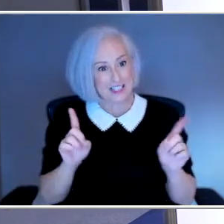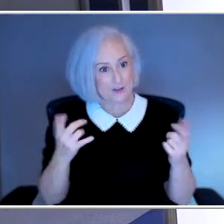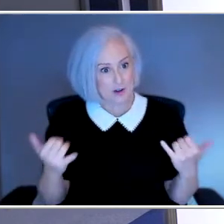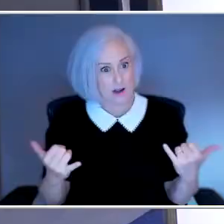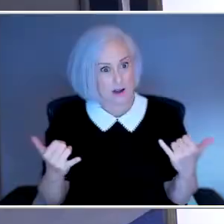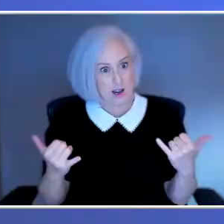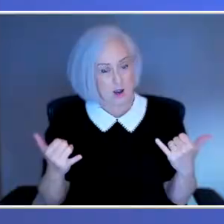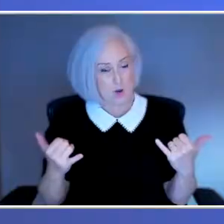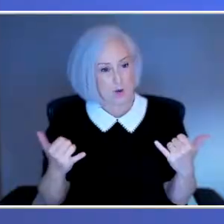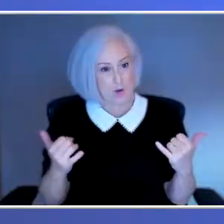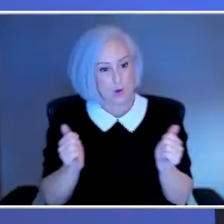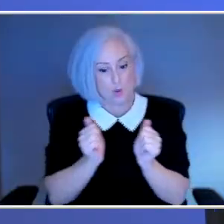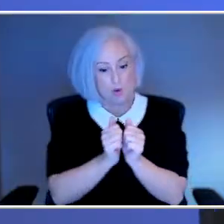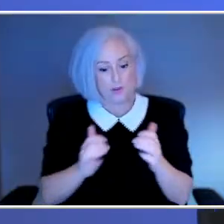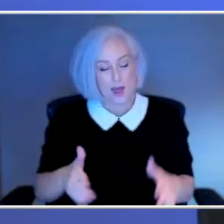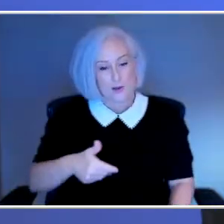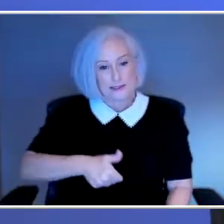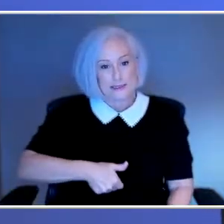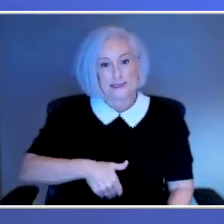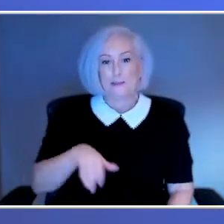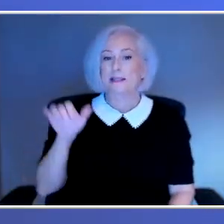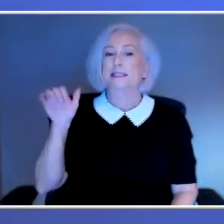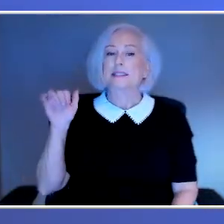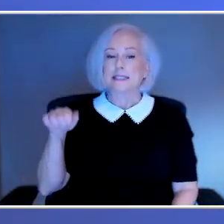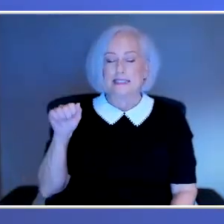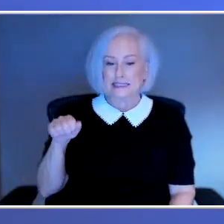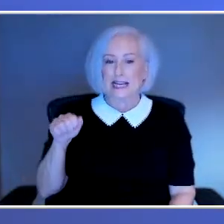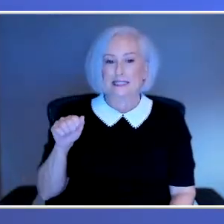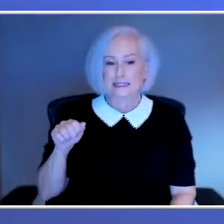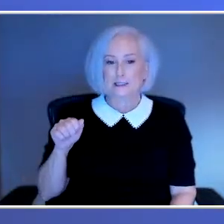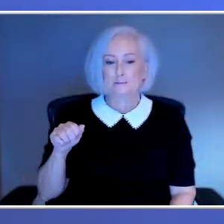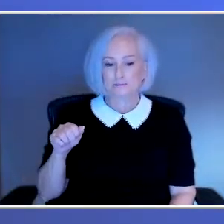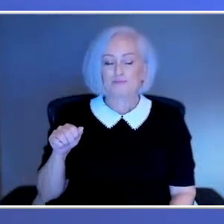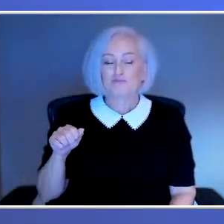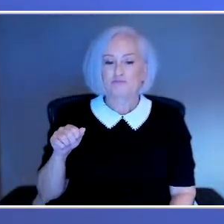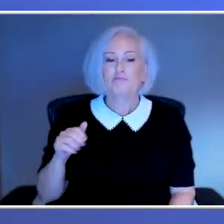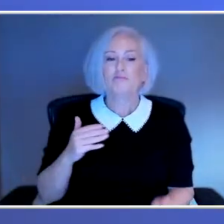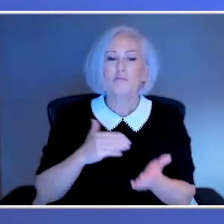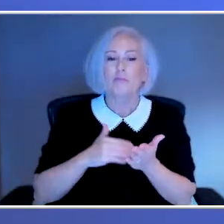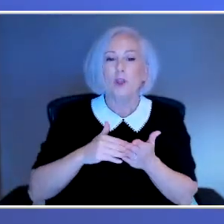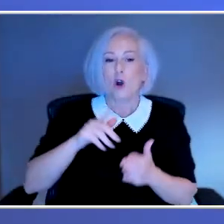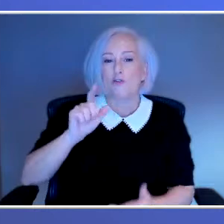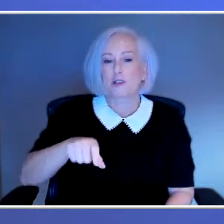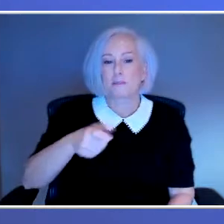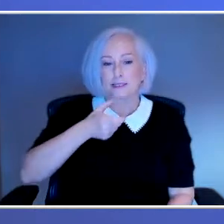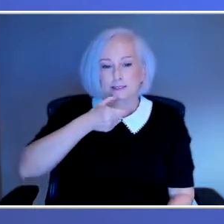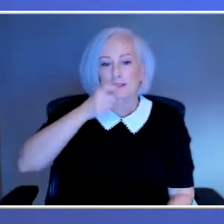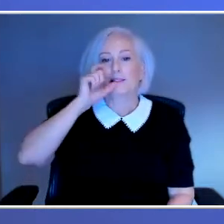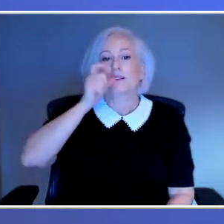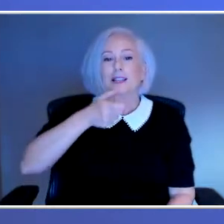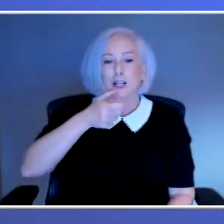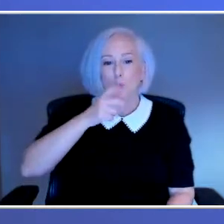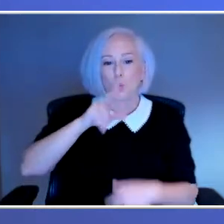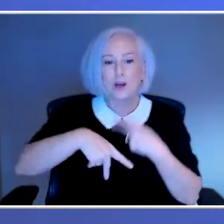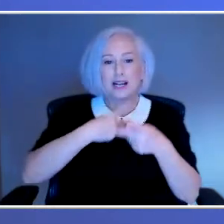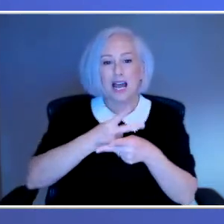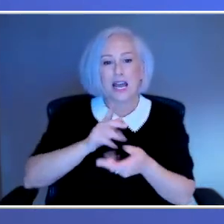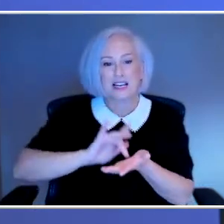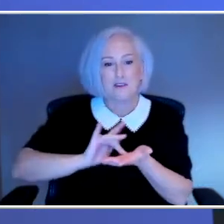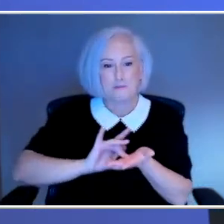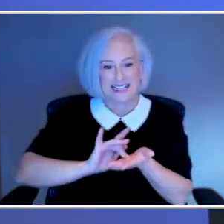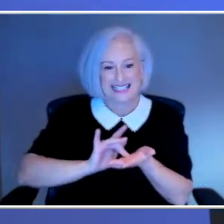stomach. Yes, I do. A lot of times I have to have the liquid form of most things, or